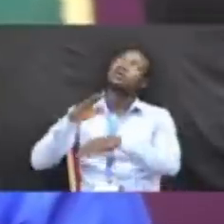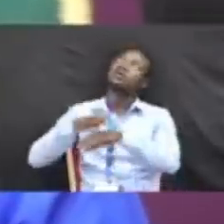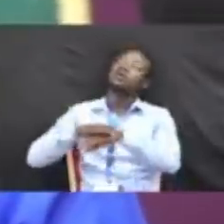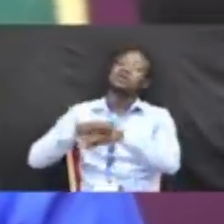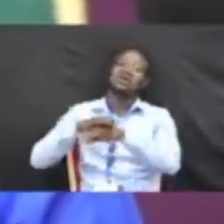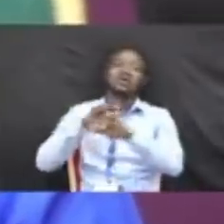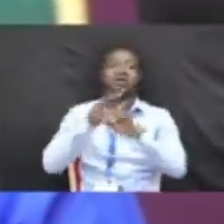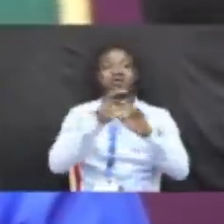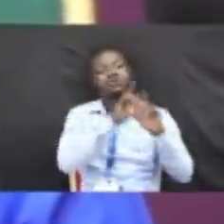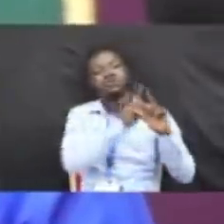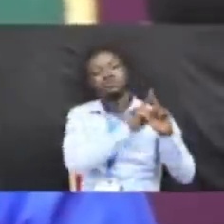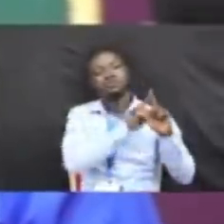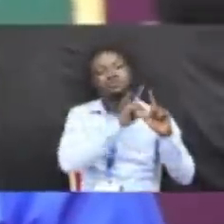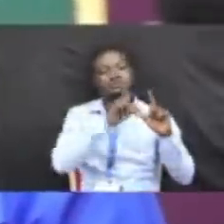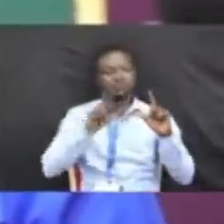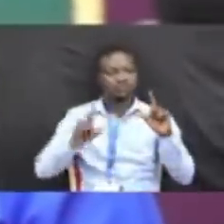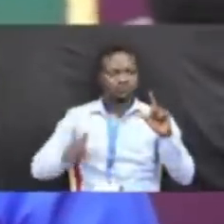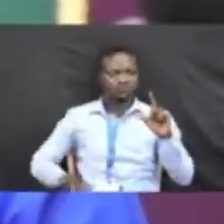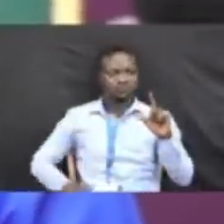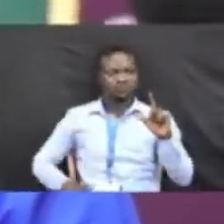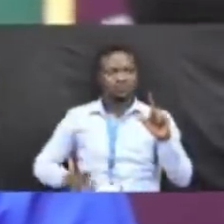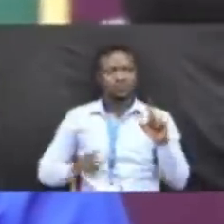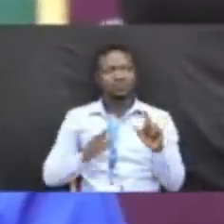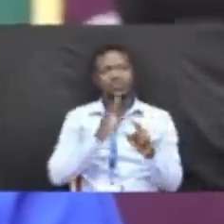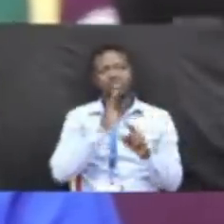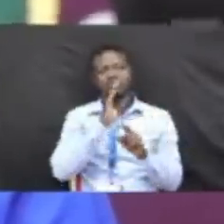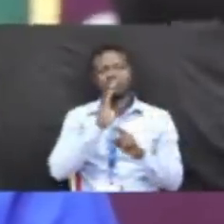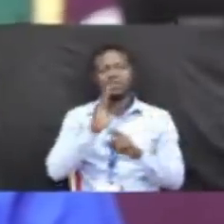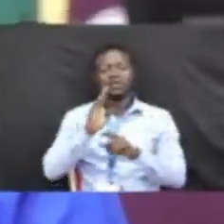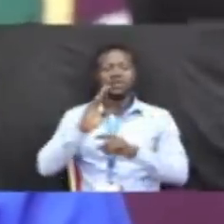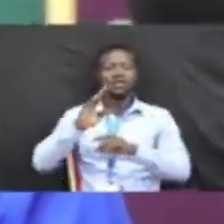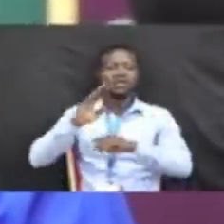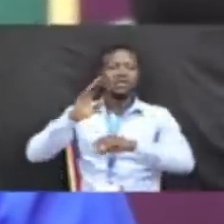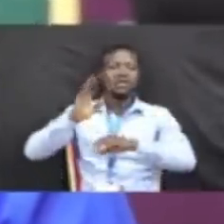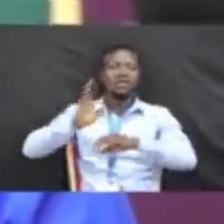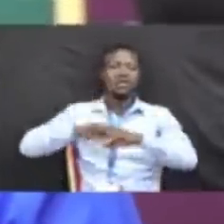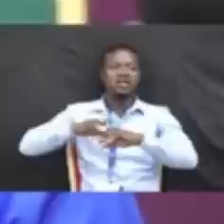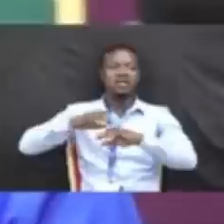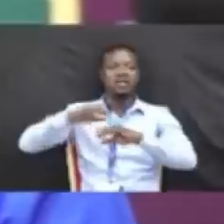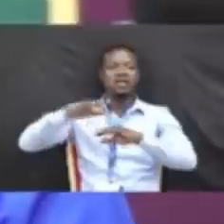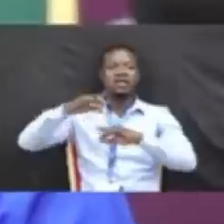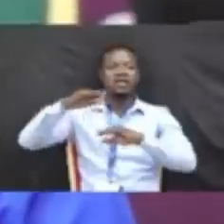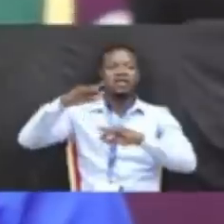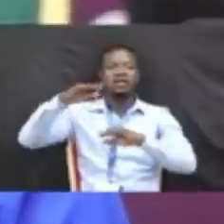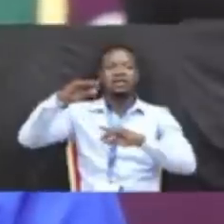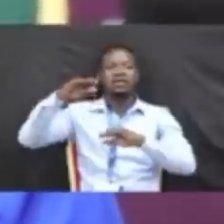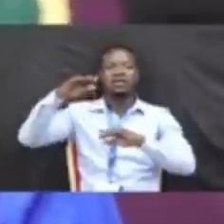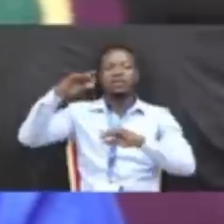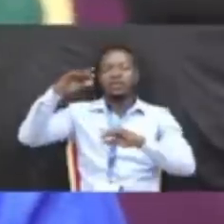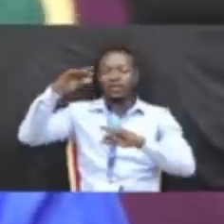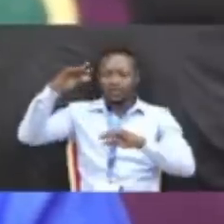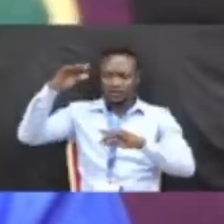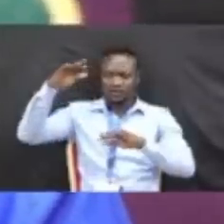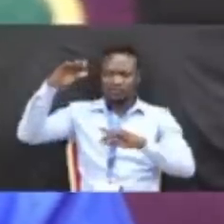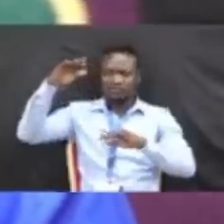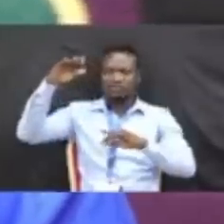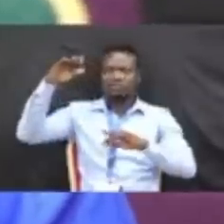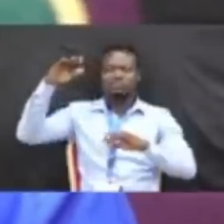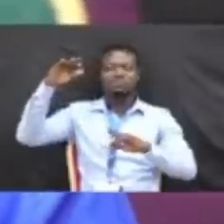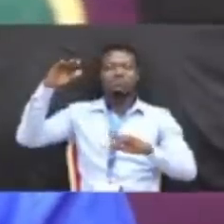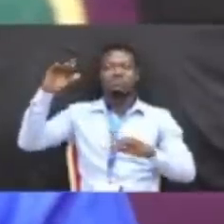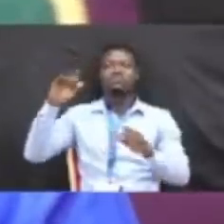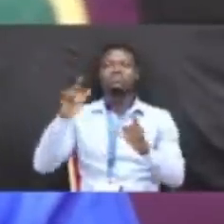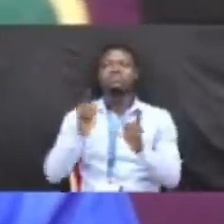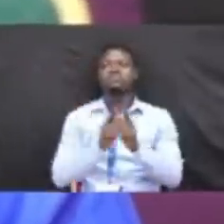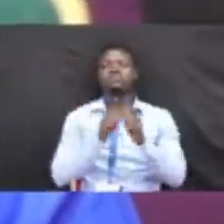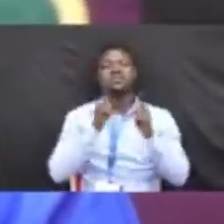Maminye bura, umetu miya semo suo, ama wana